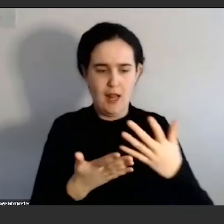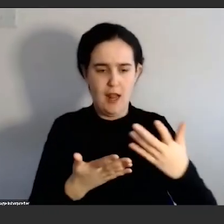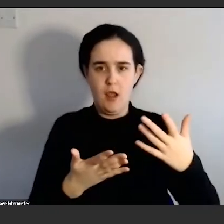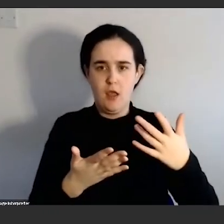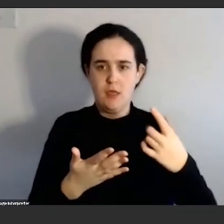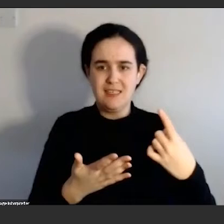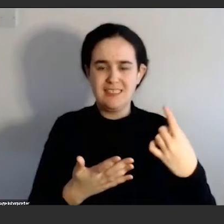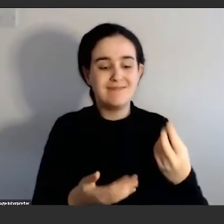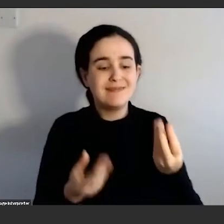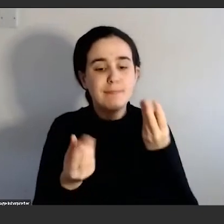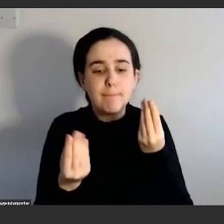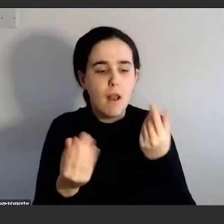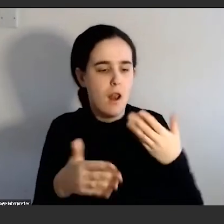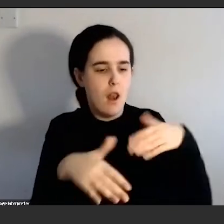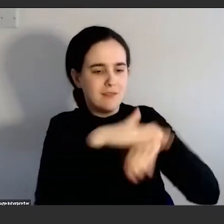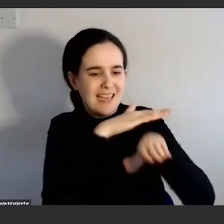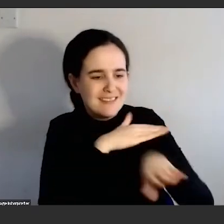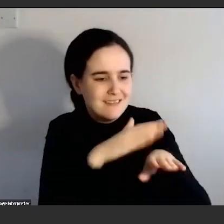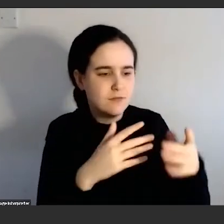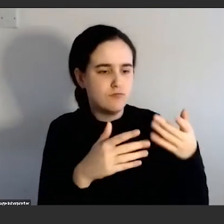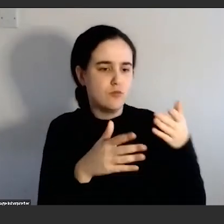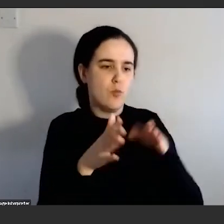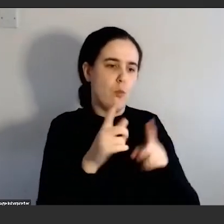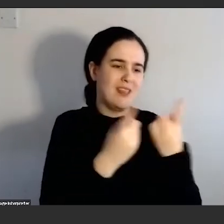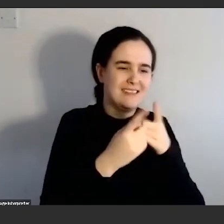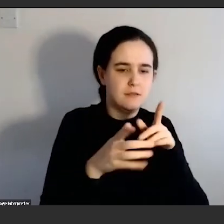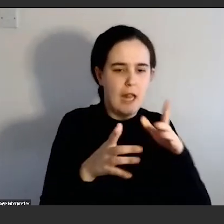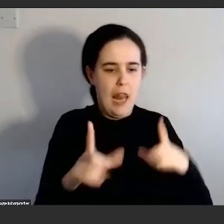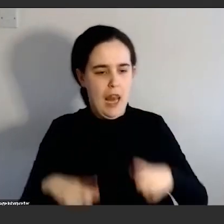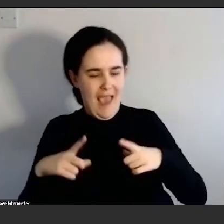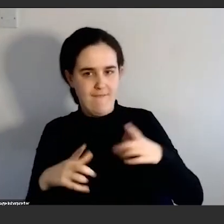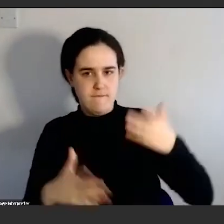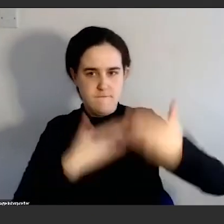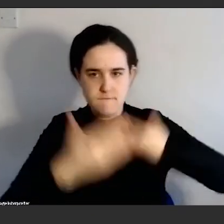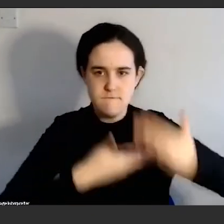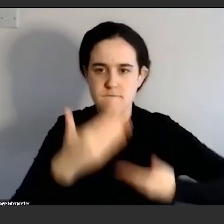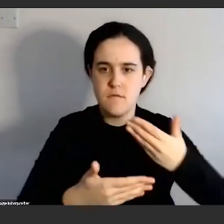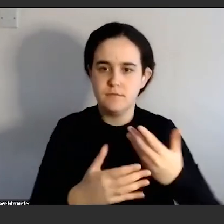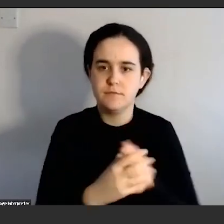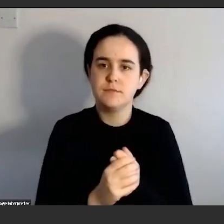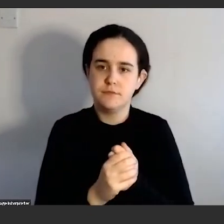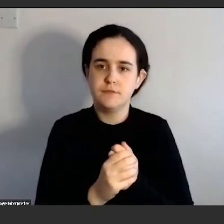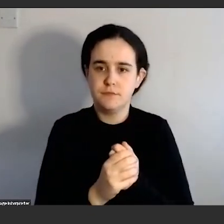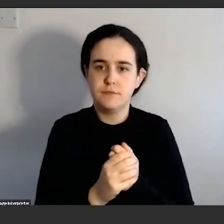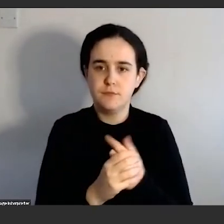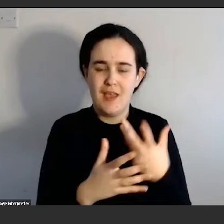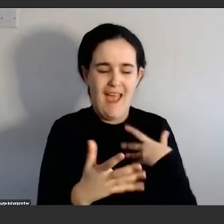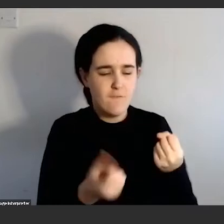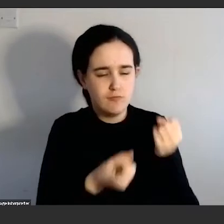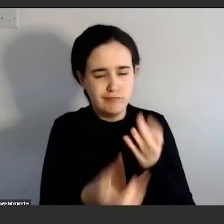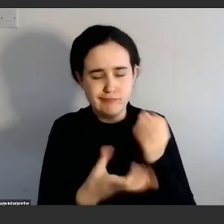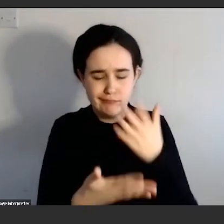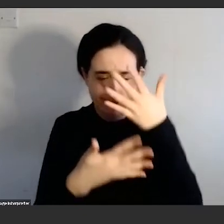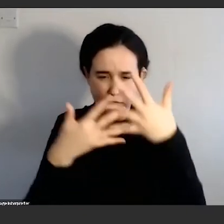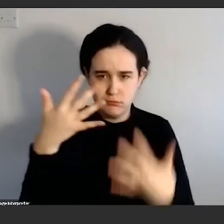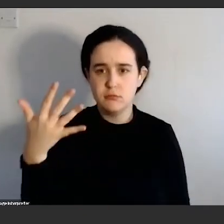MRI test or everything else. We are working now specifically on a set